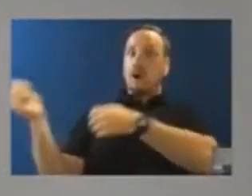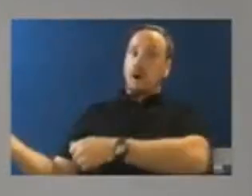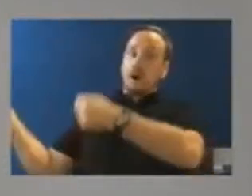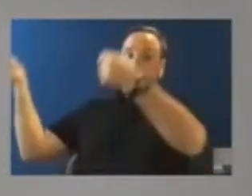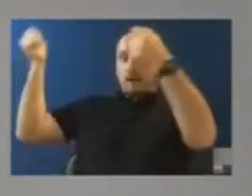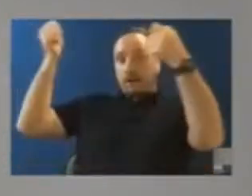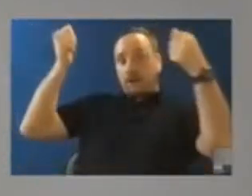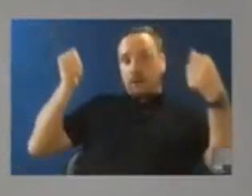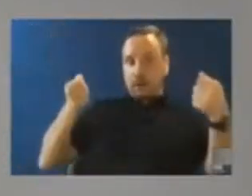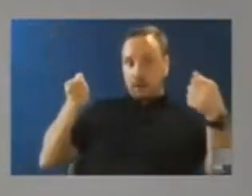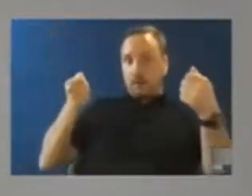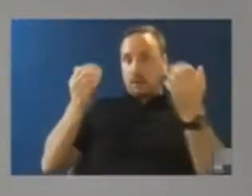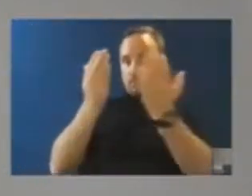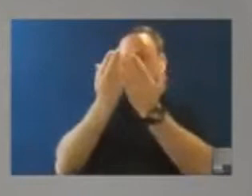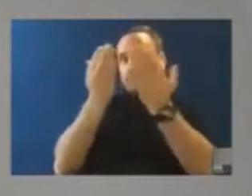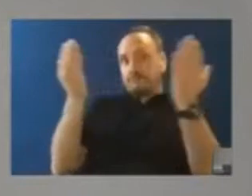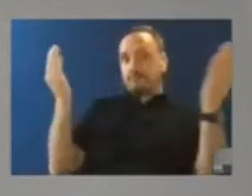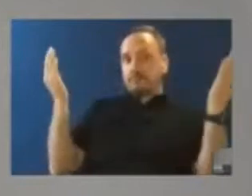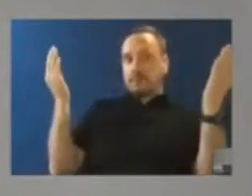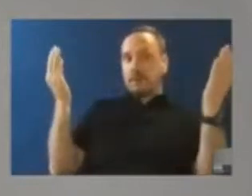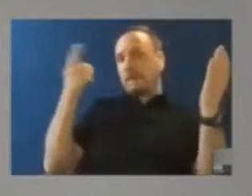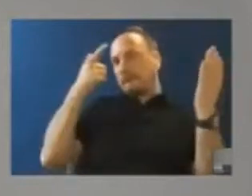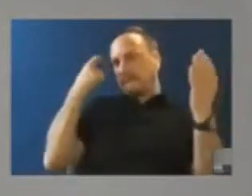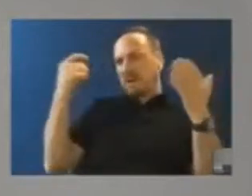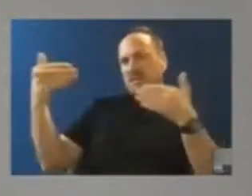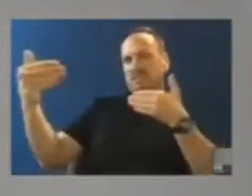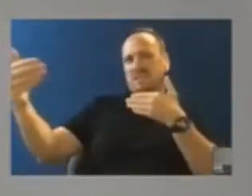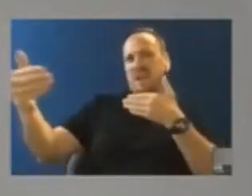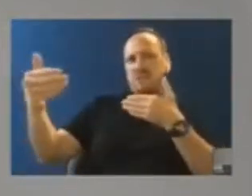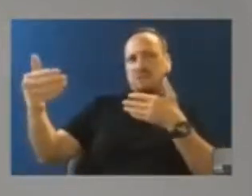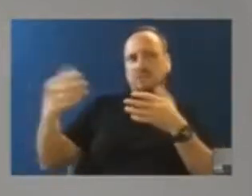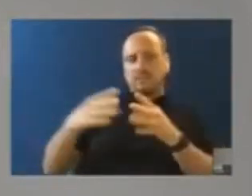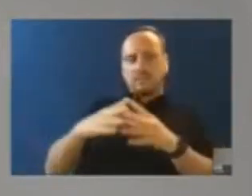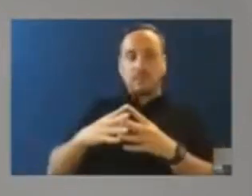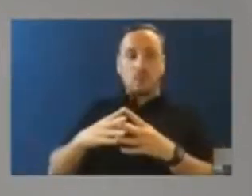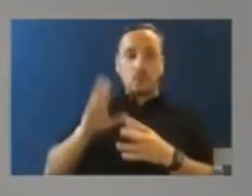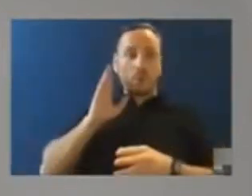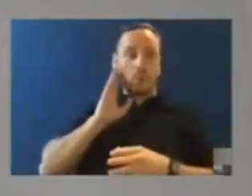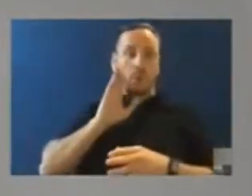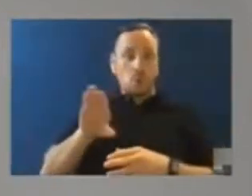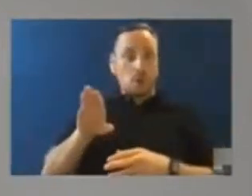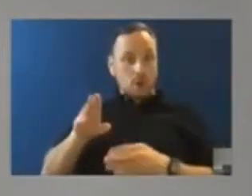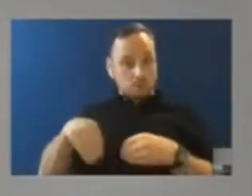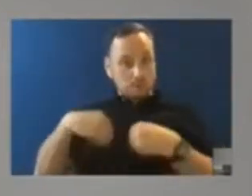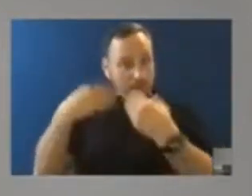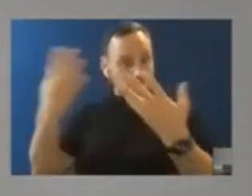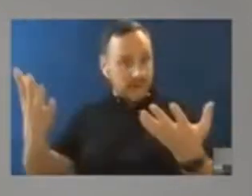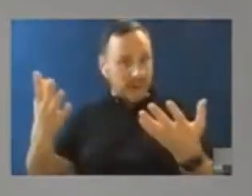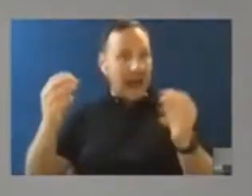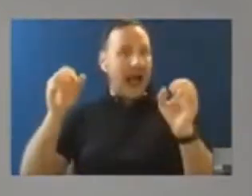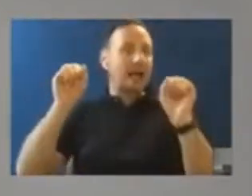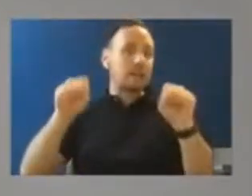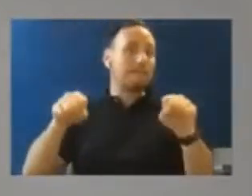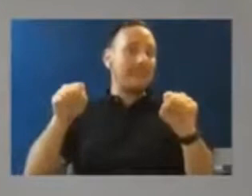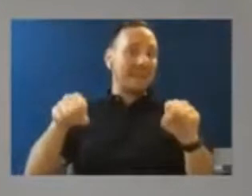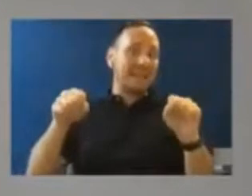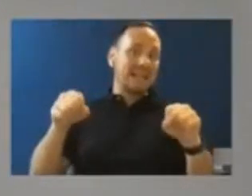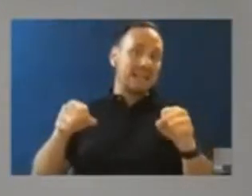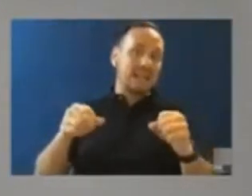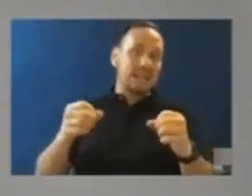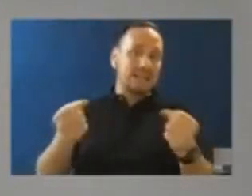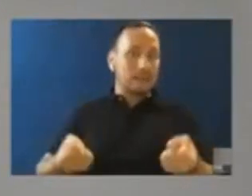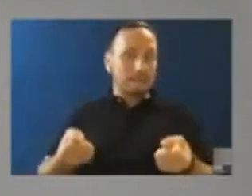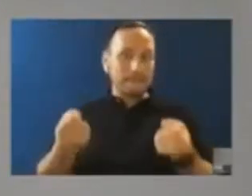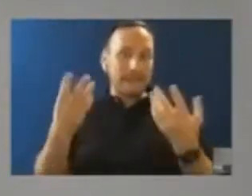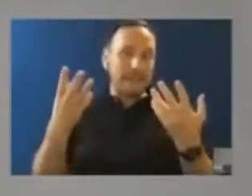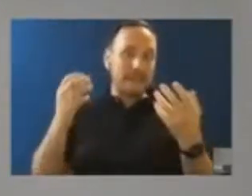tight quarter there. So they will have those available. We are going to furnish as many of those, but it probably will be only 2